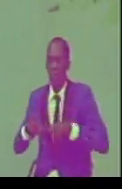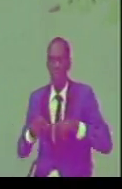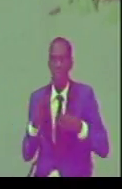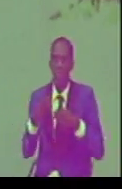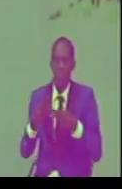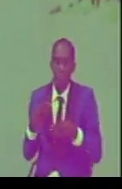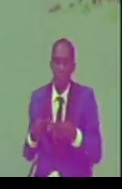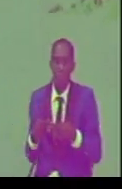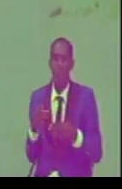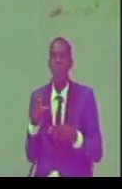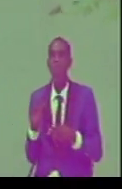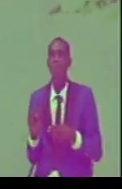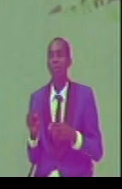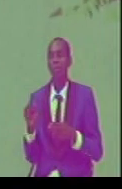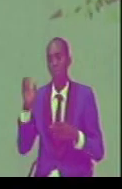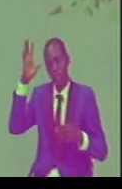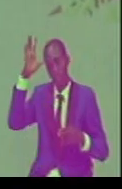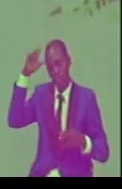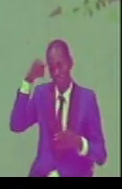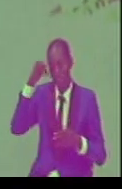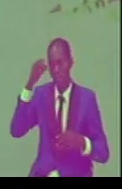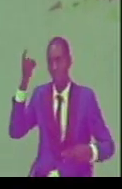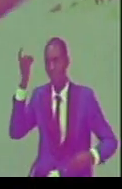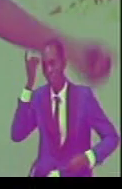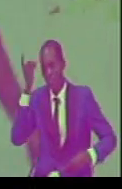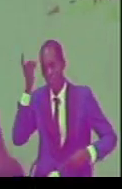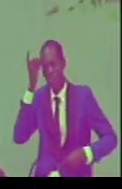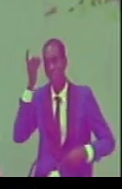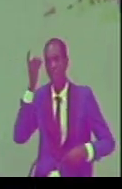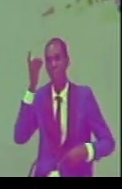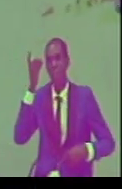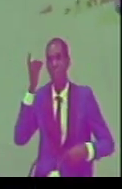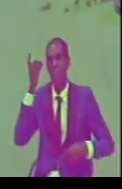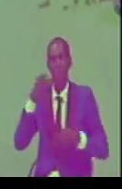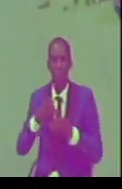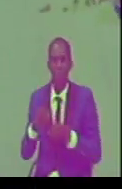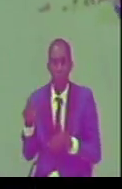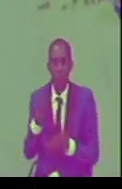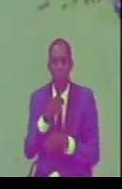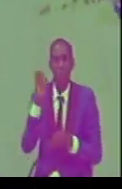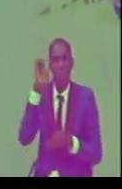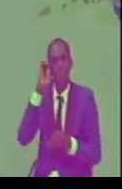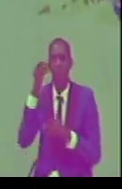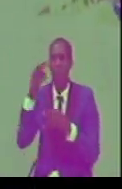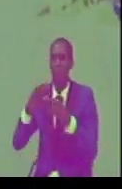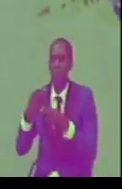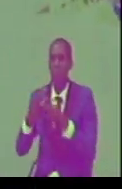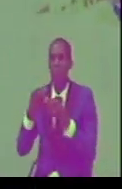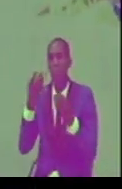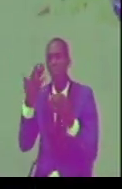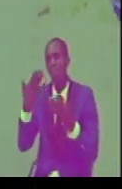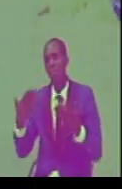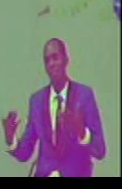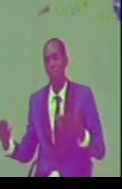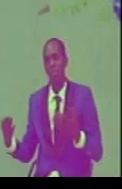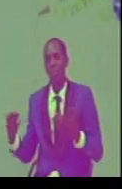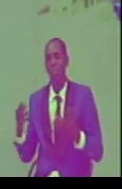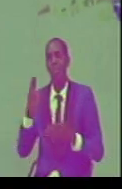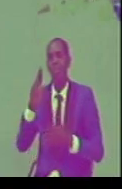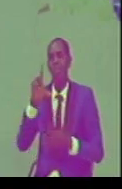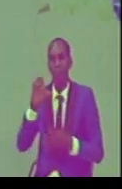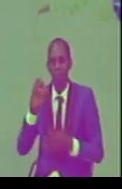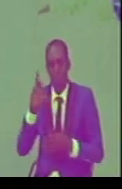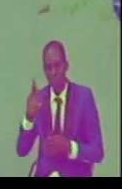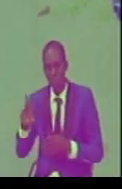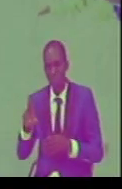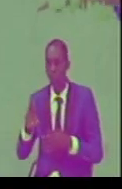he was mentioning things, and he was like, any incurable disease in you, any act like, he